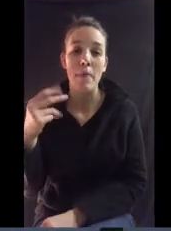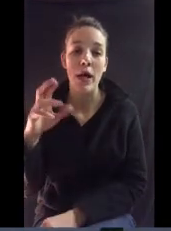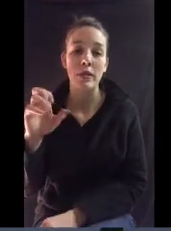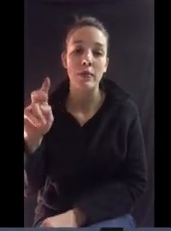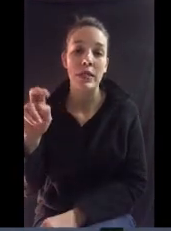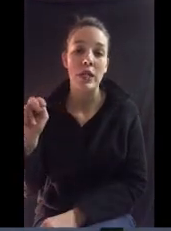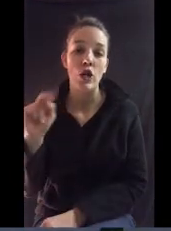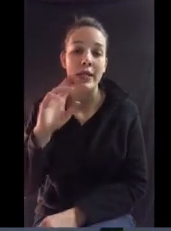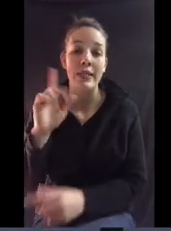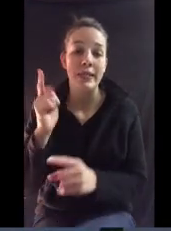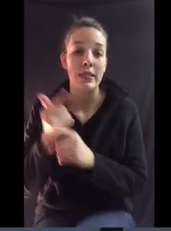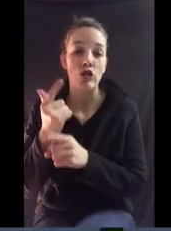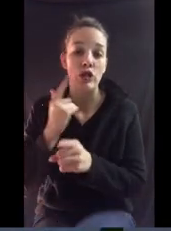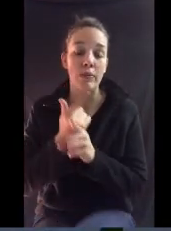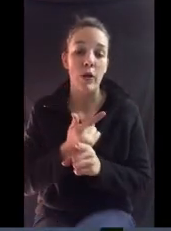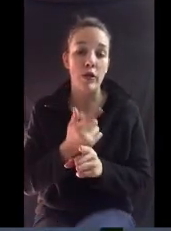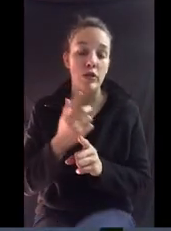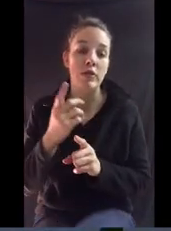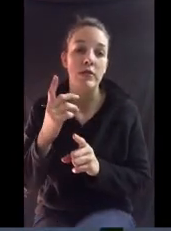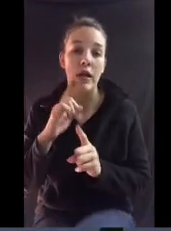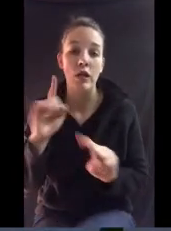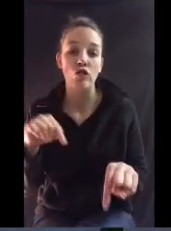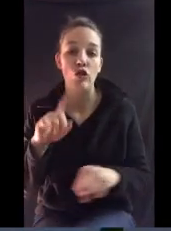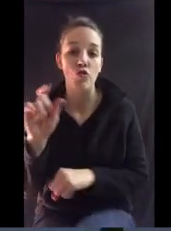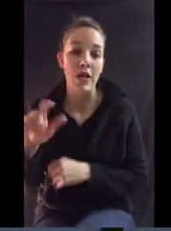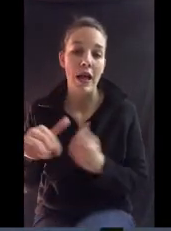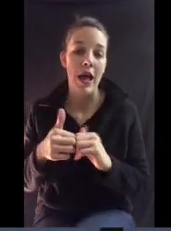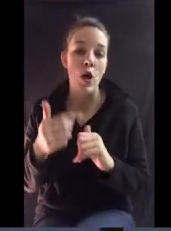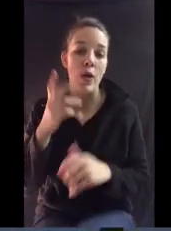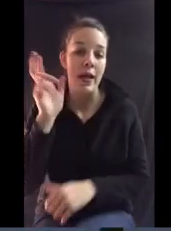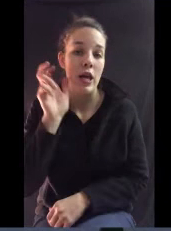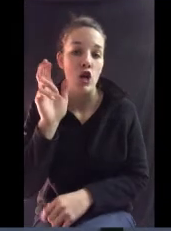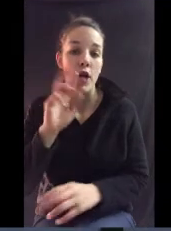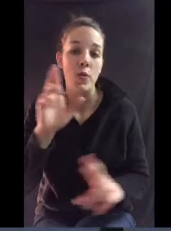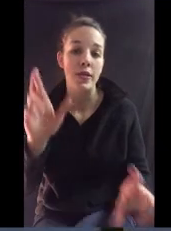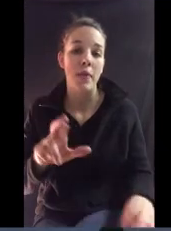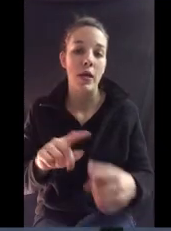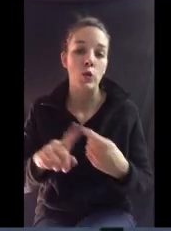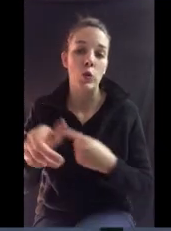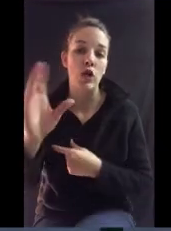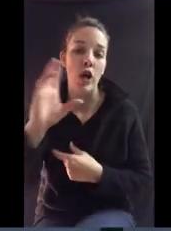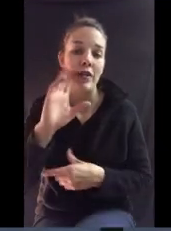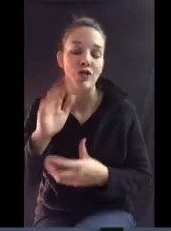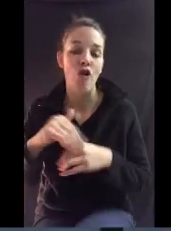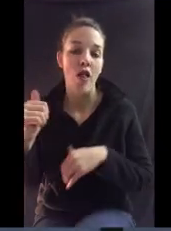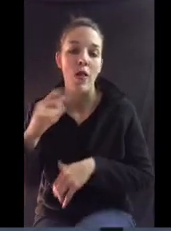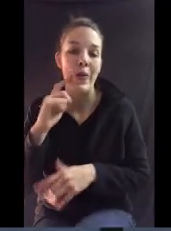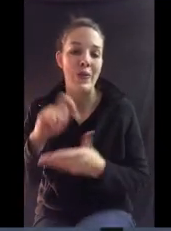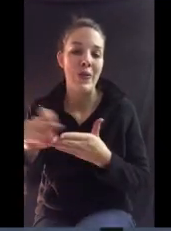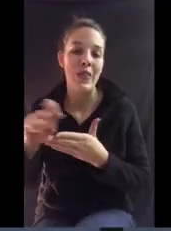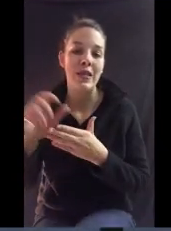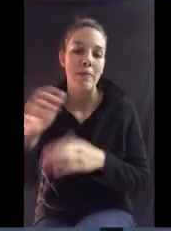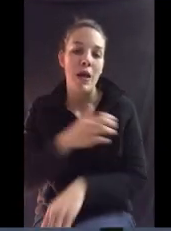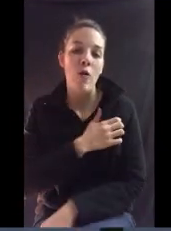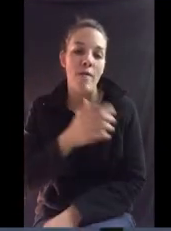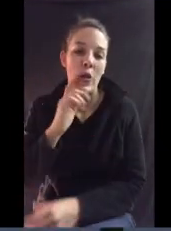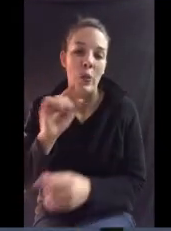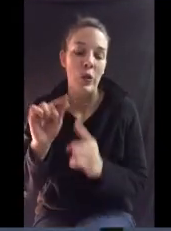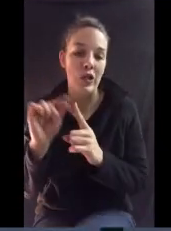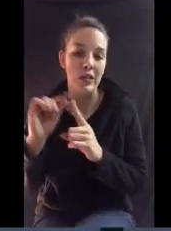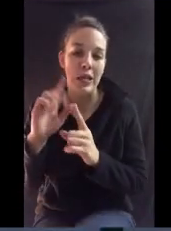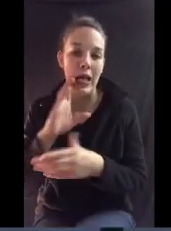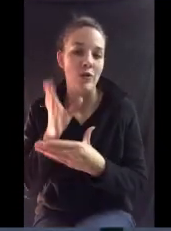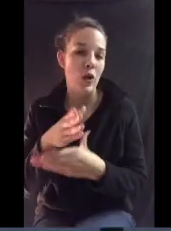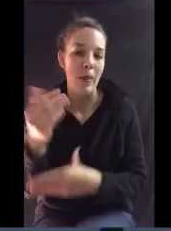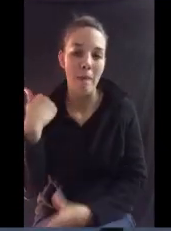Years ago, our Presbyterian sisters and brothers, in answer to the question of how to hear and respond to God's call, wrote these